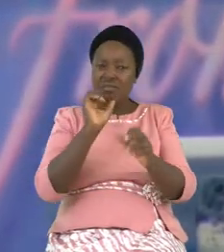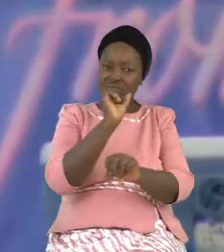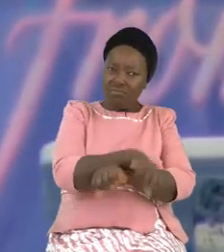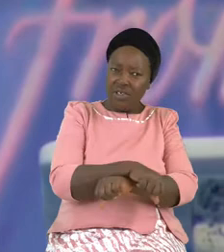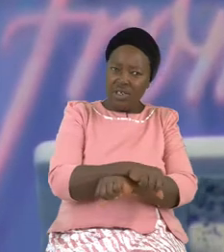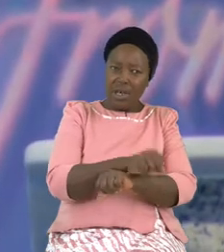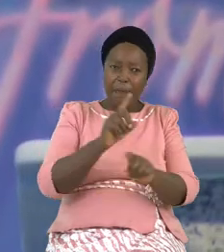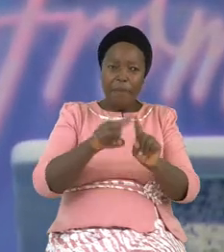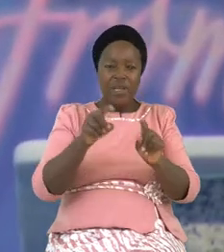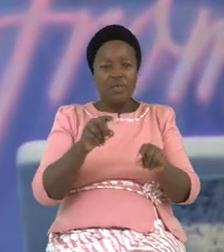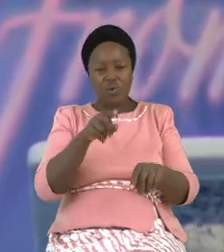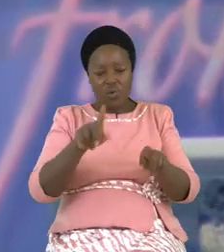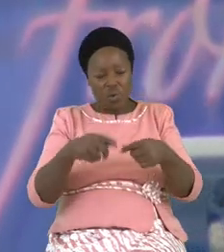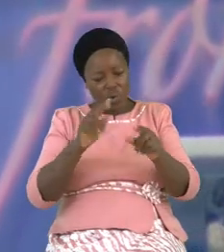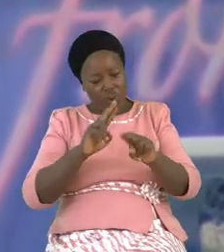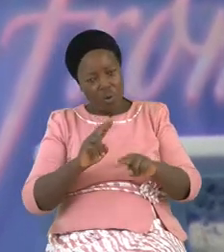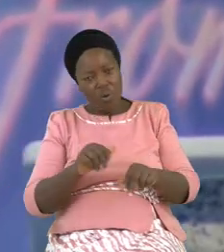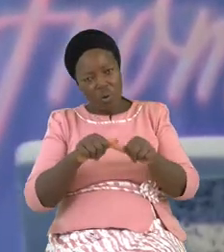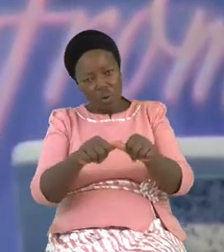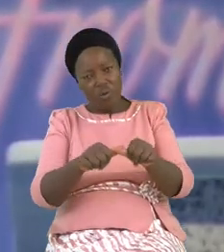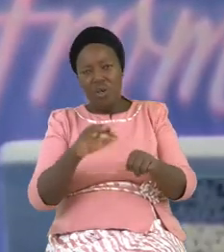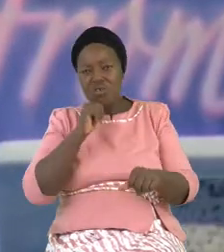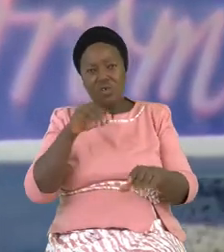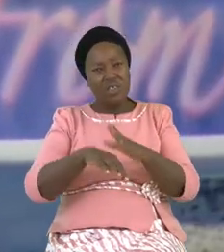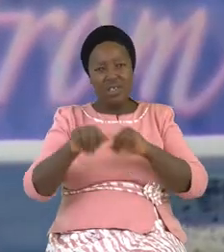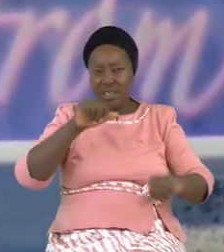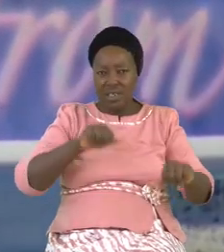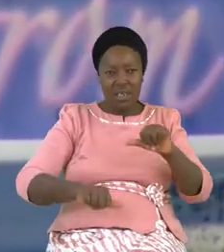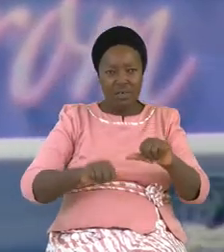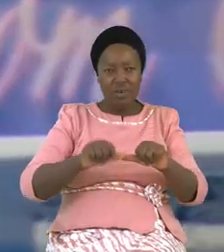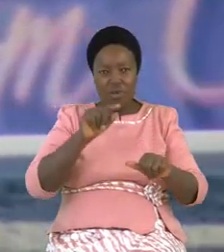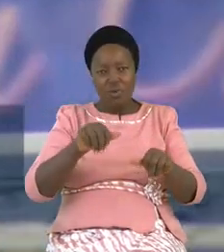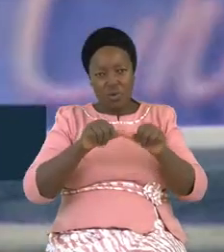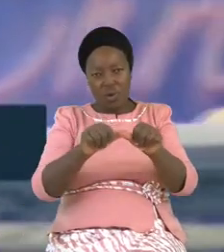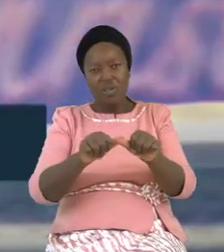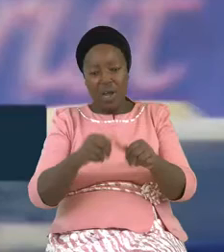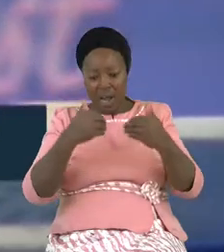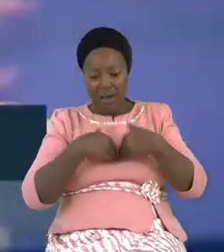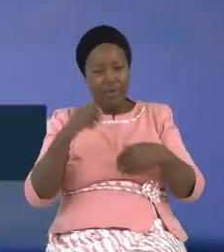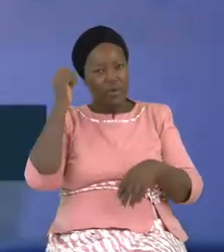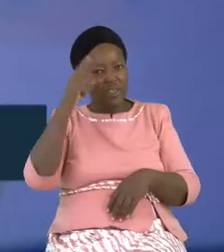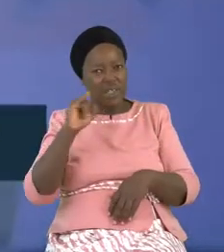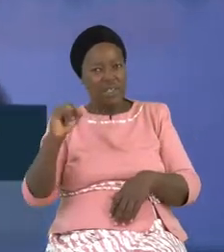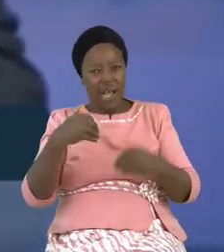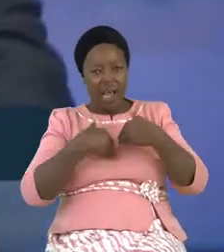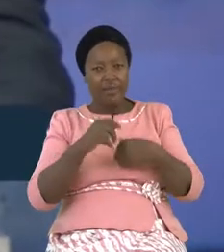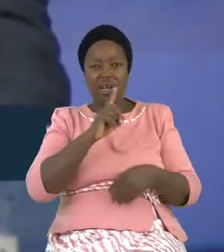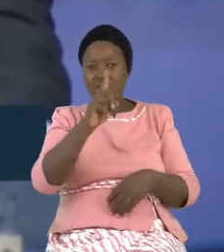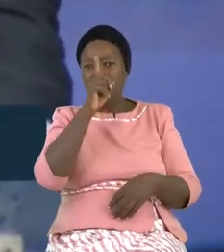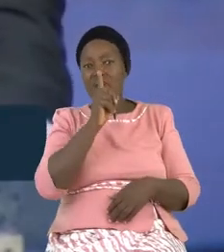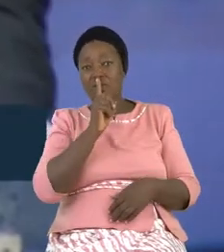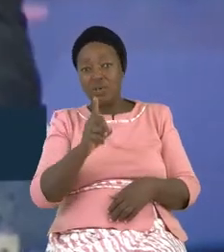on. Not in doubt, you go on. Having understanding, having the assurance, there is